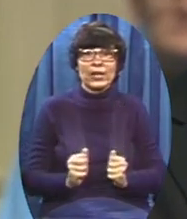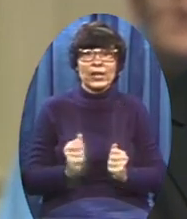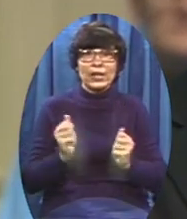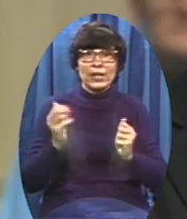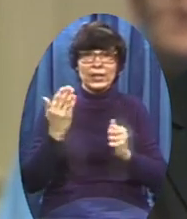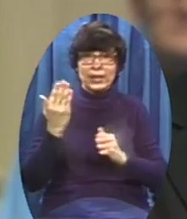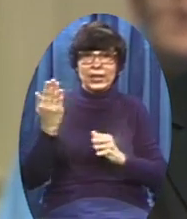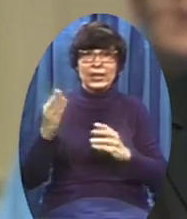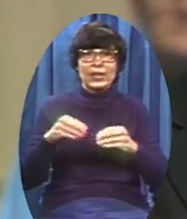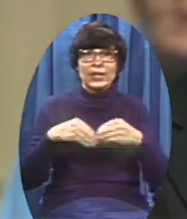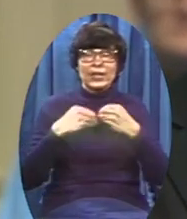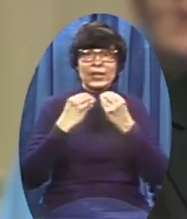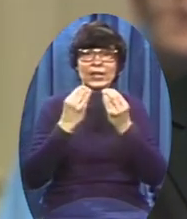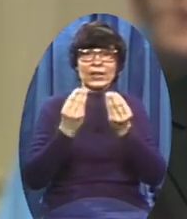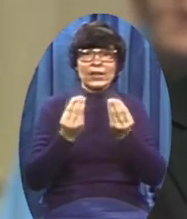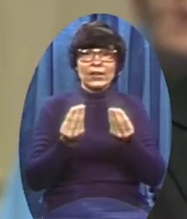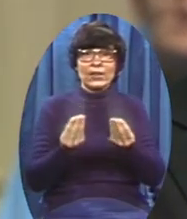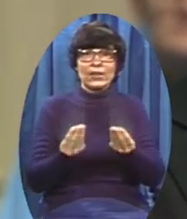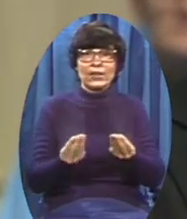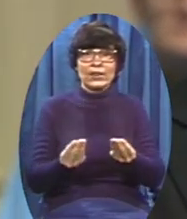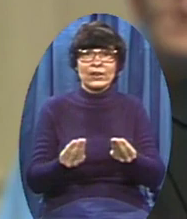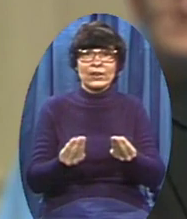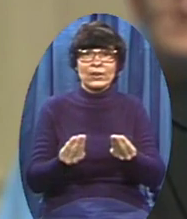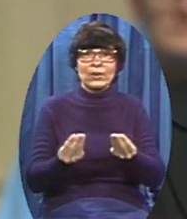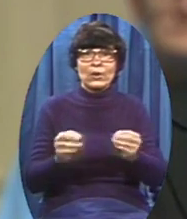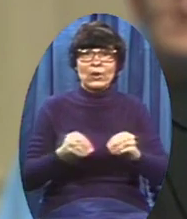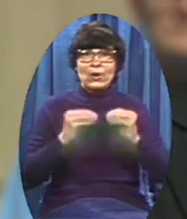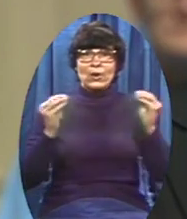could He give?